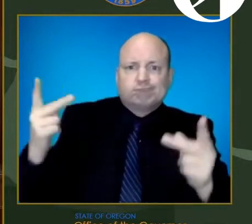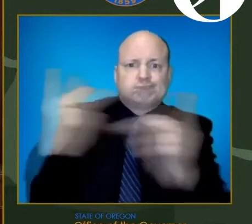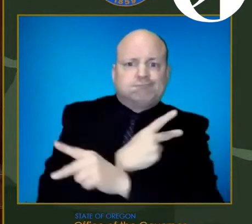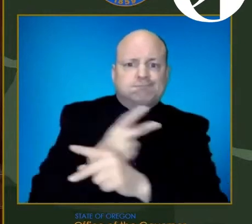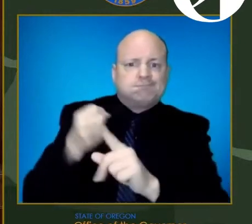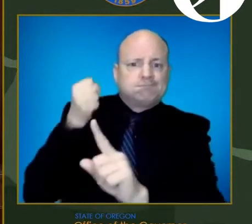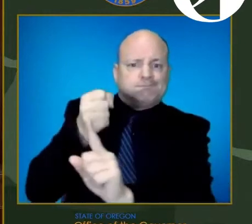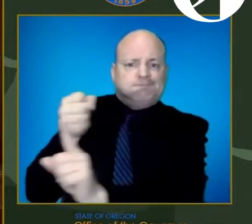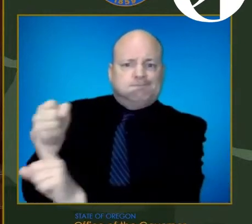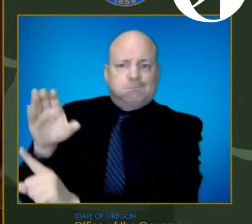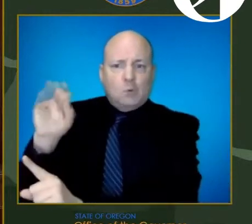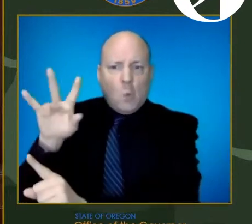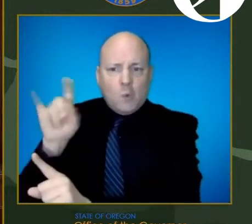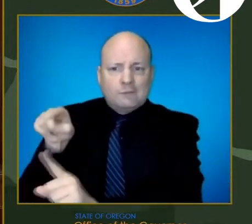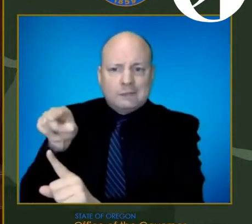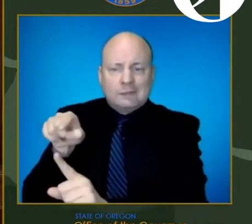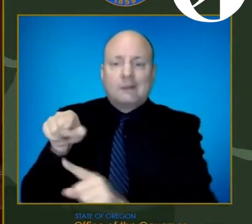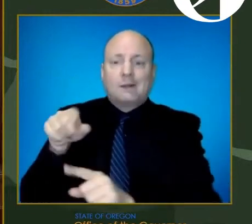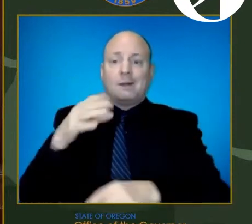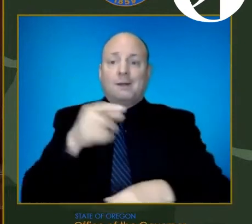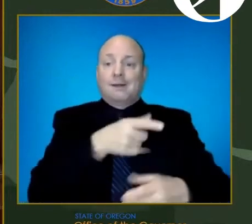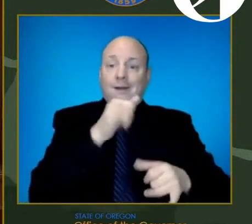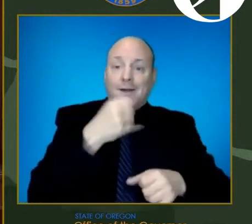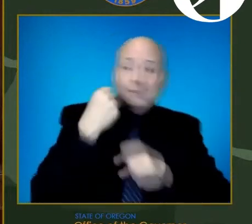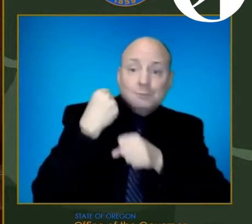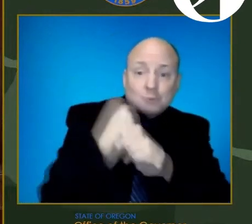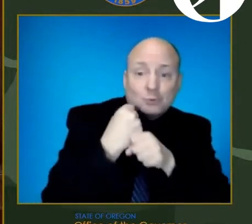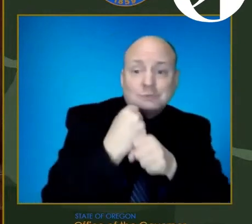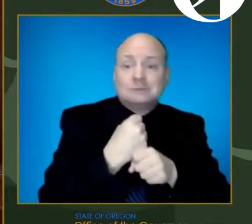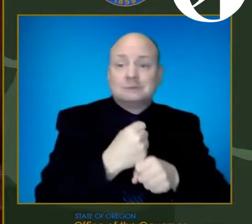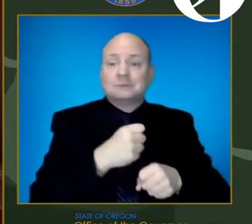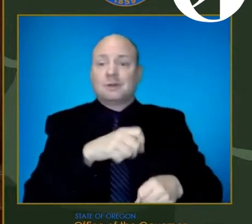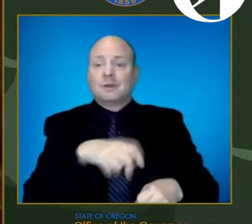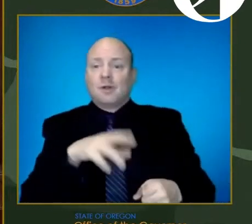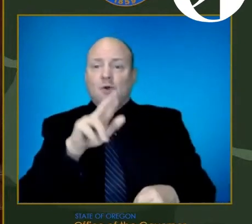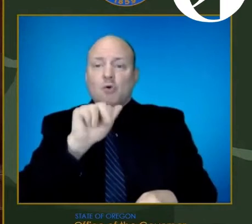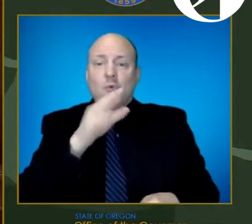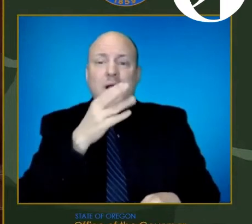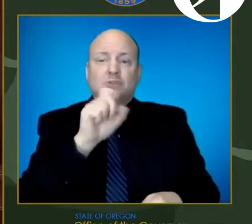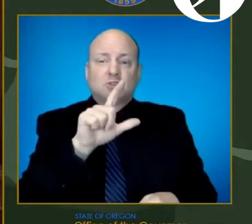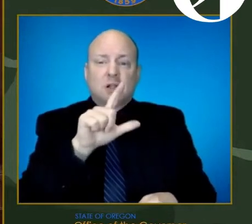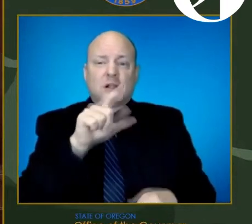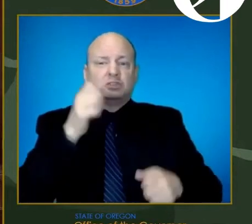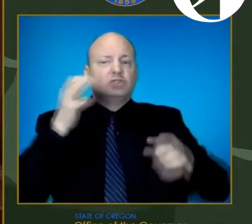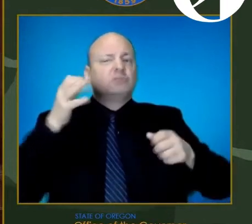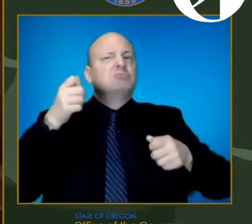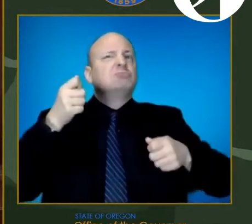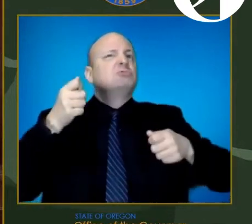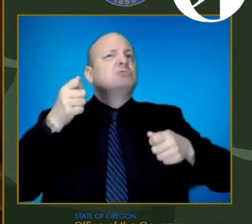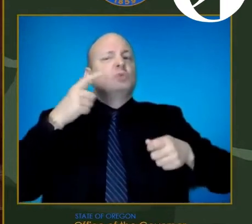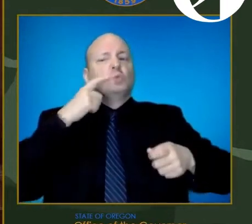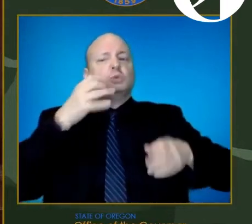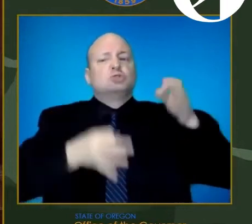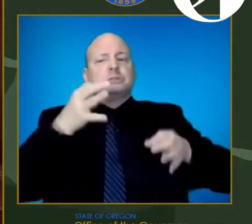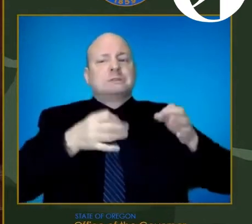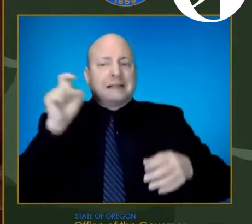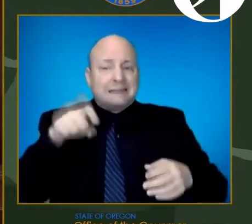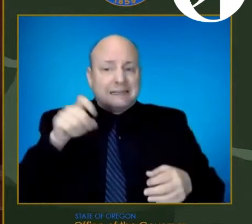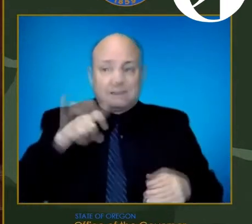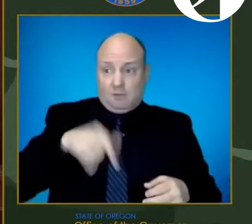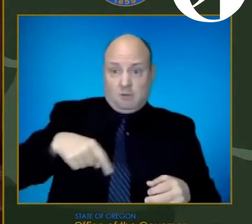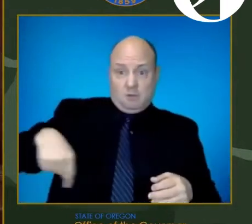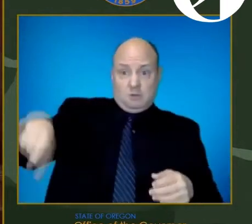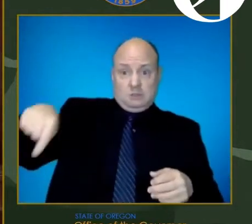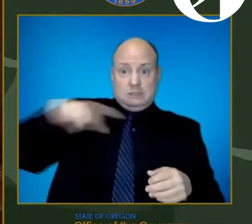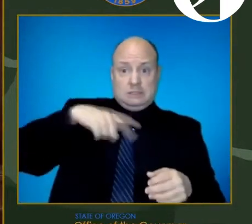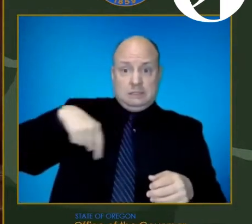overdue clarion call for racial justice. Many of us were awakening to what has